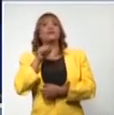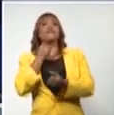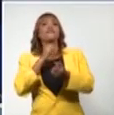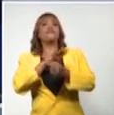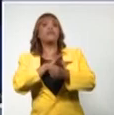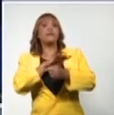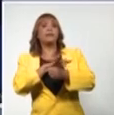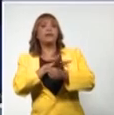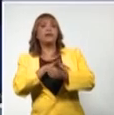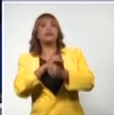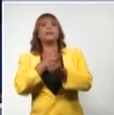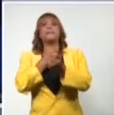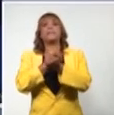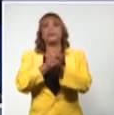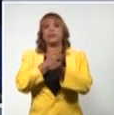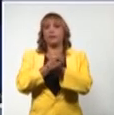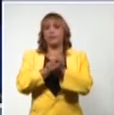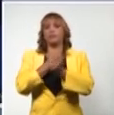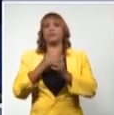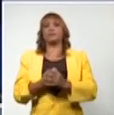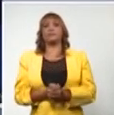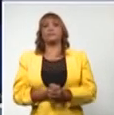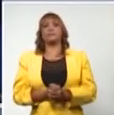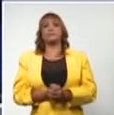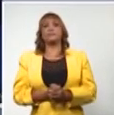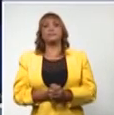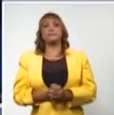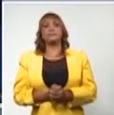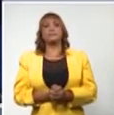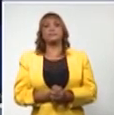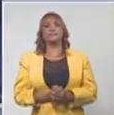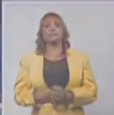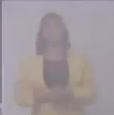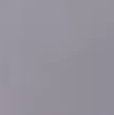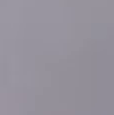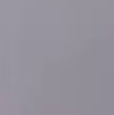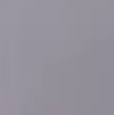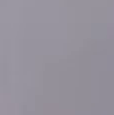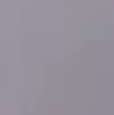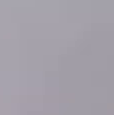is the information we have on the behavior of the pandemic in Cuba and across the world.